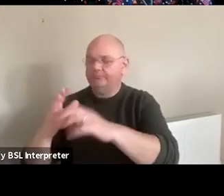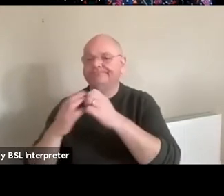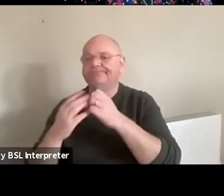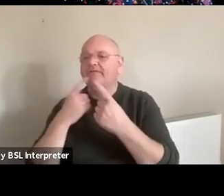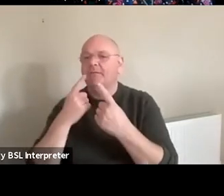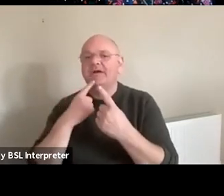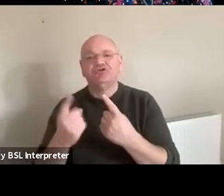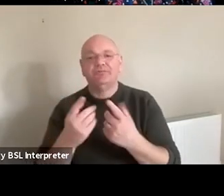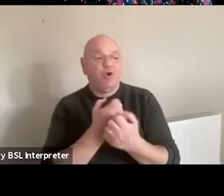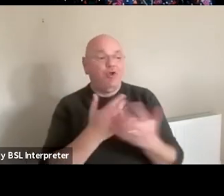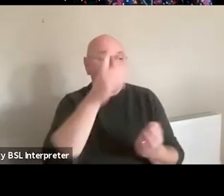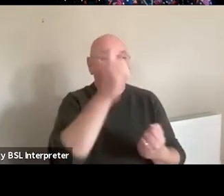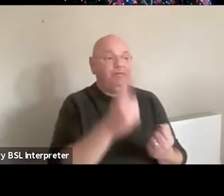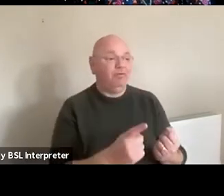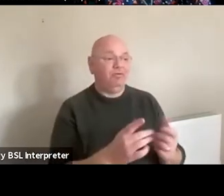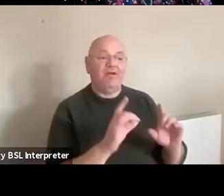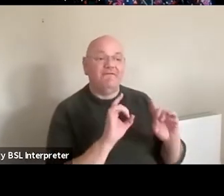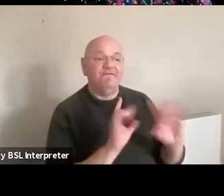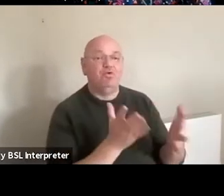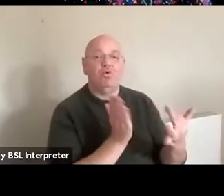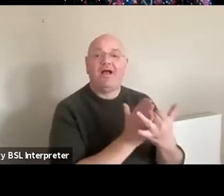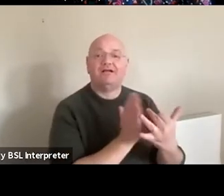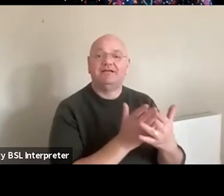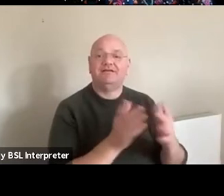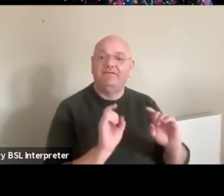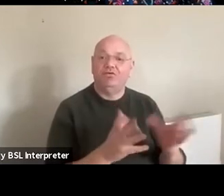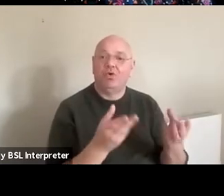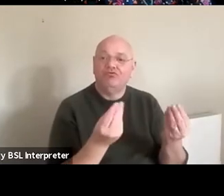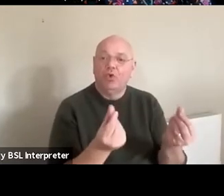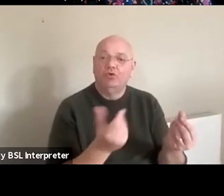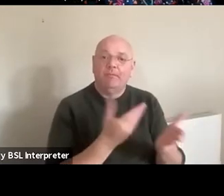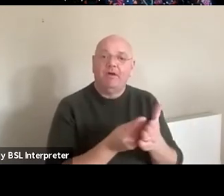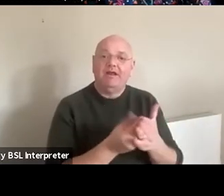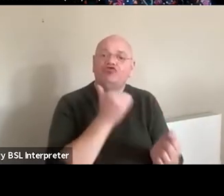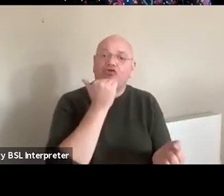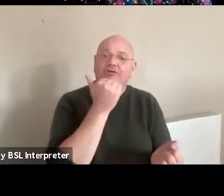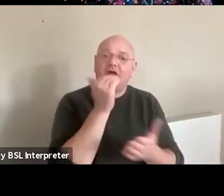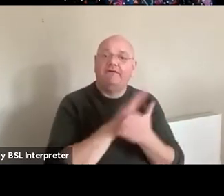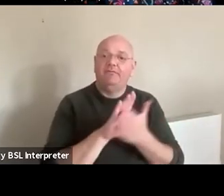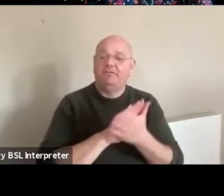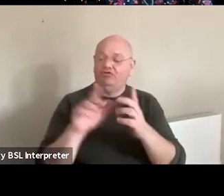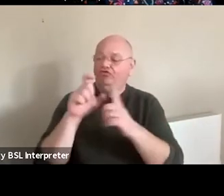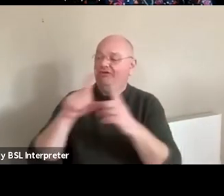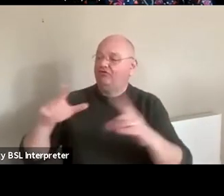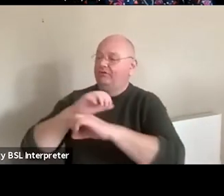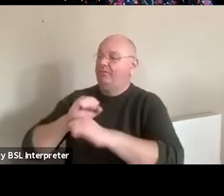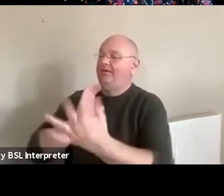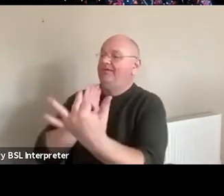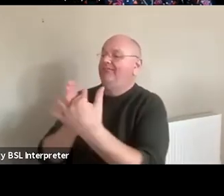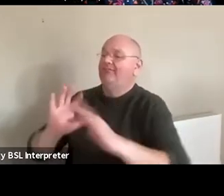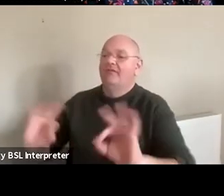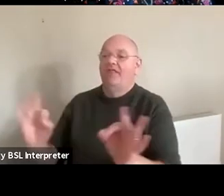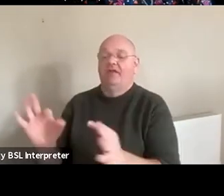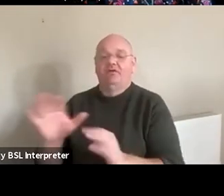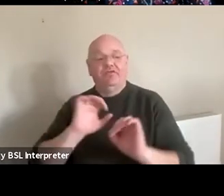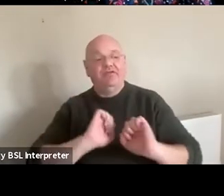as a privilege, who just did not have the material access or the resources to be able to find solace in the types of communities that we had, who had their public and outdoor spaces